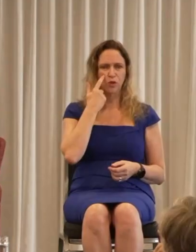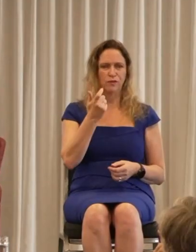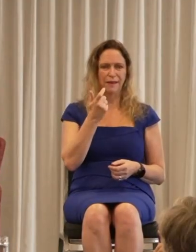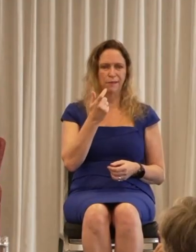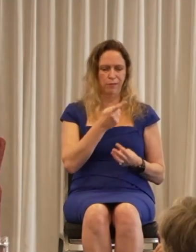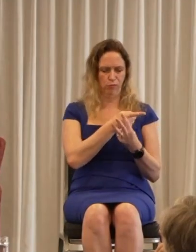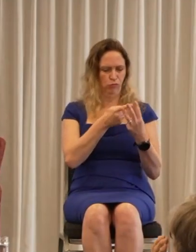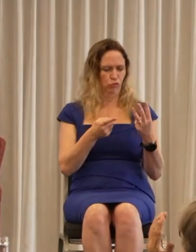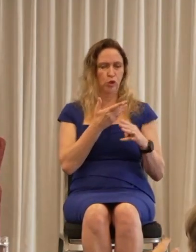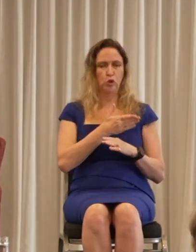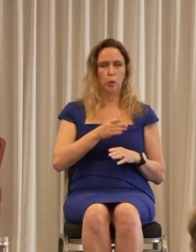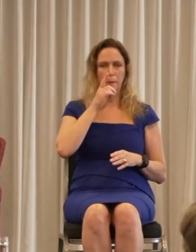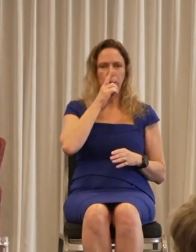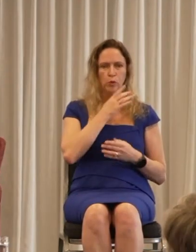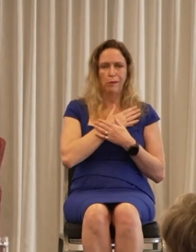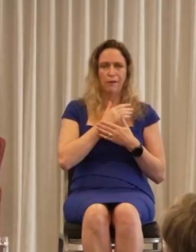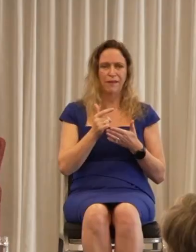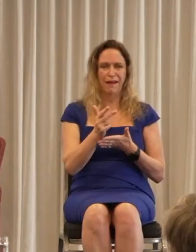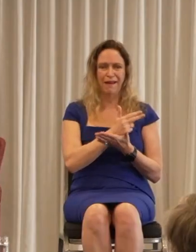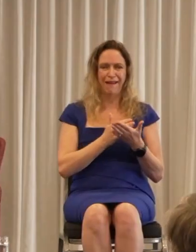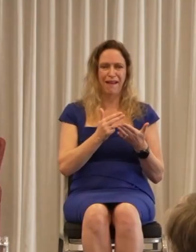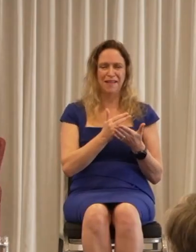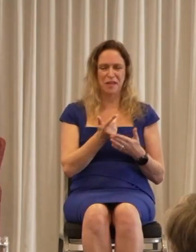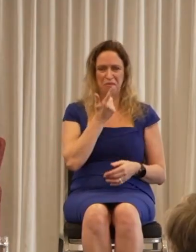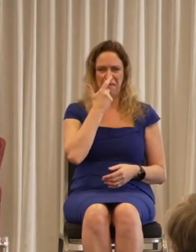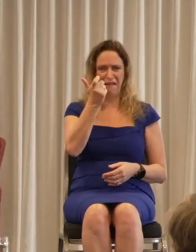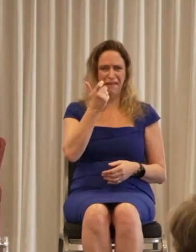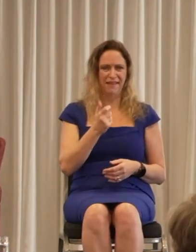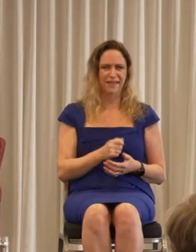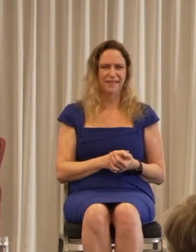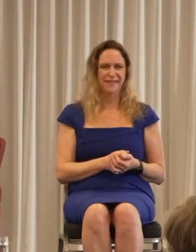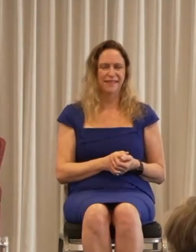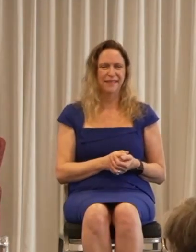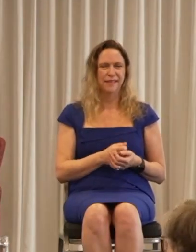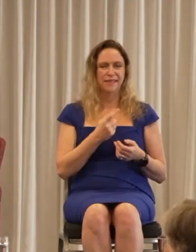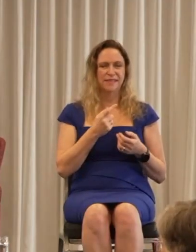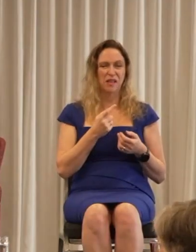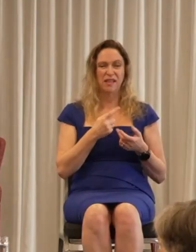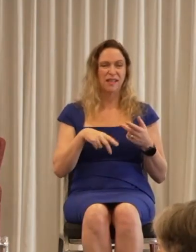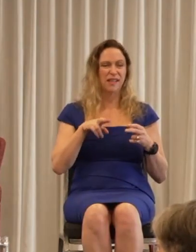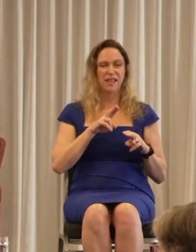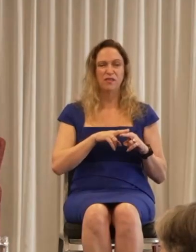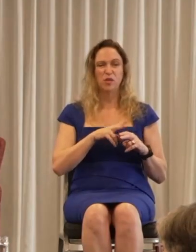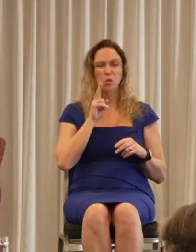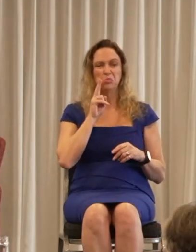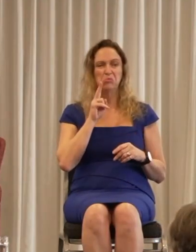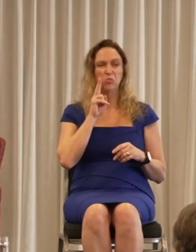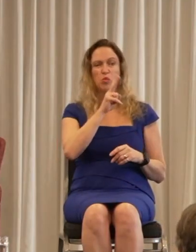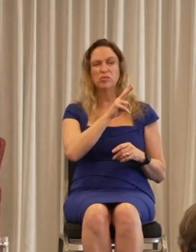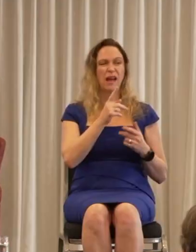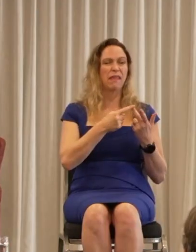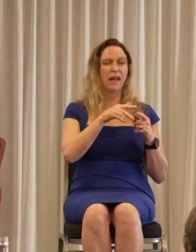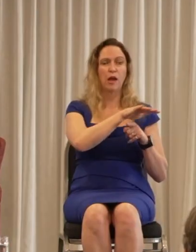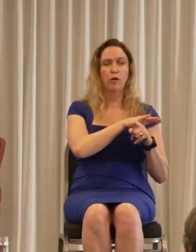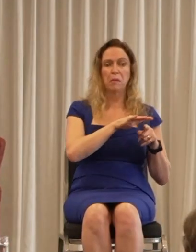and coincidental. Fell into our lap. So the power of, if you had looked elsewhere, that might not have been the case.